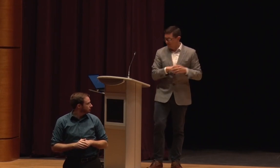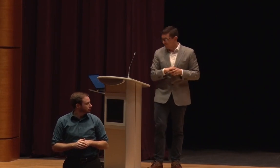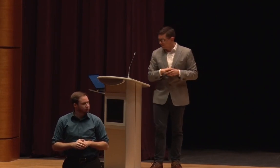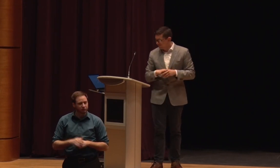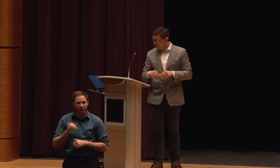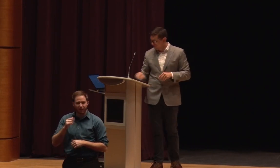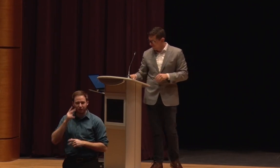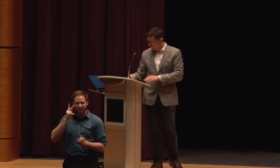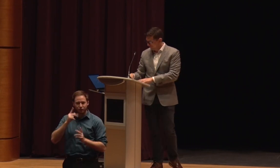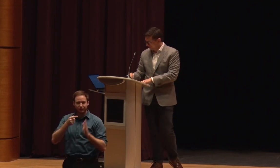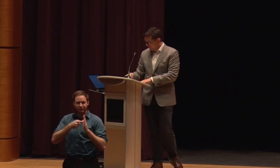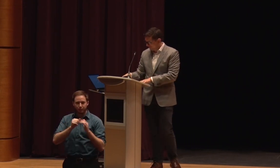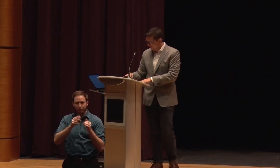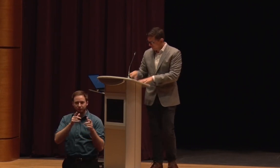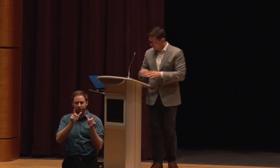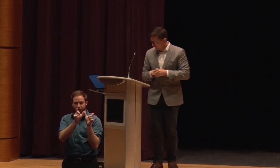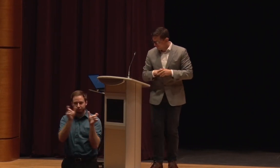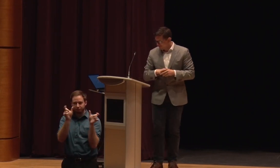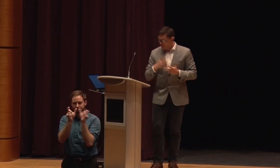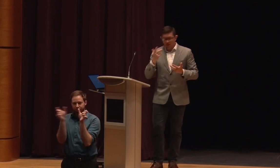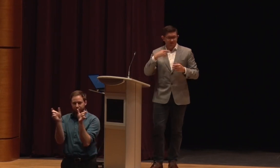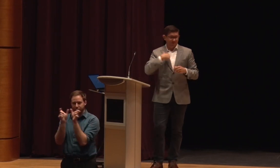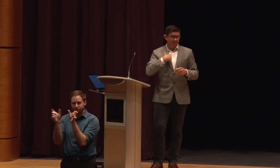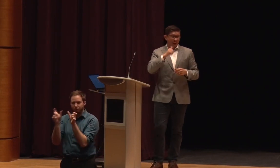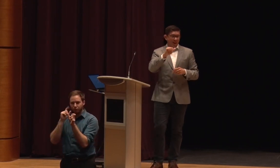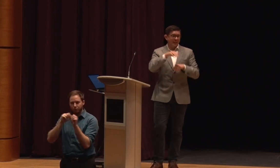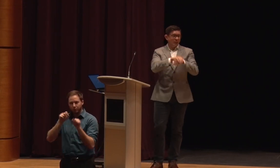visual example of the pronunciation.